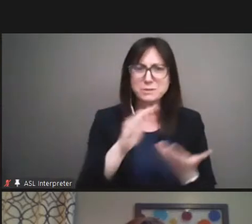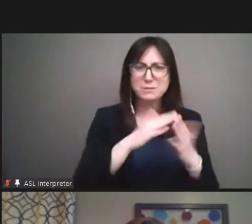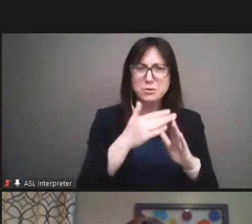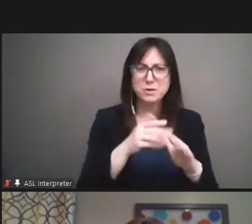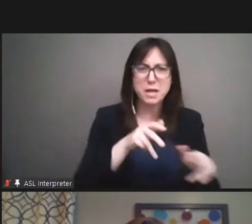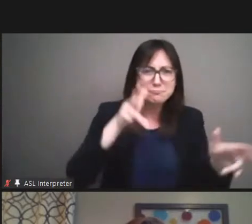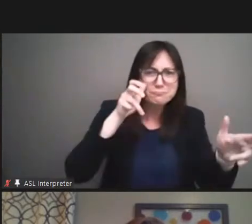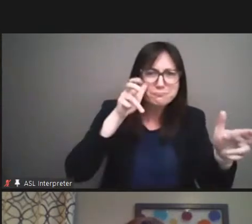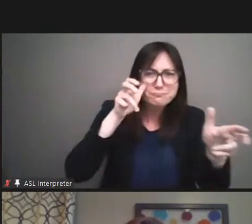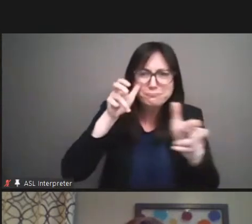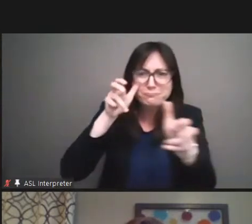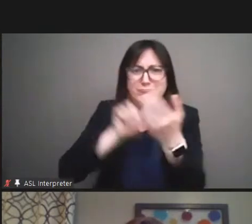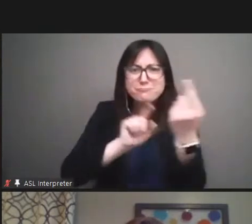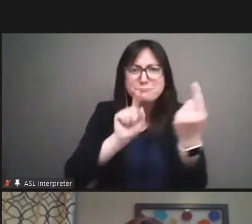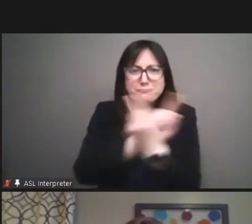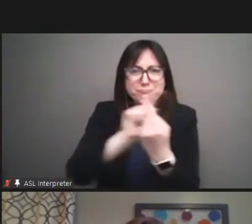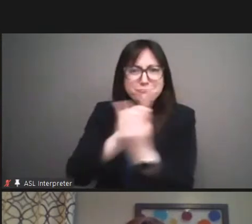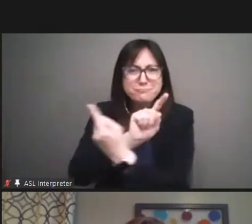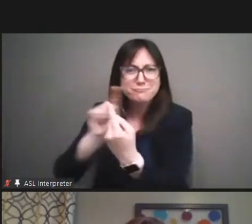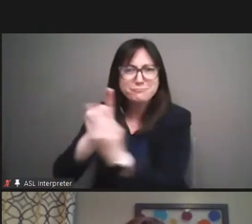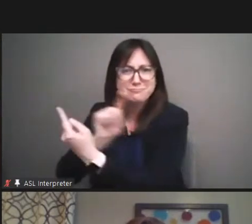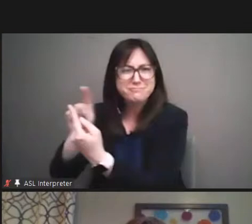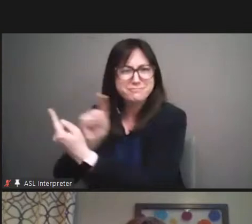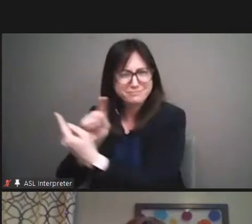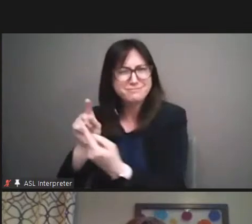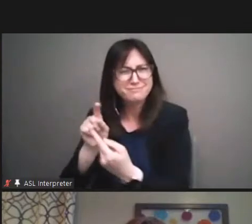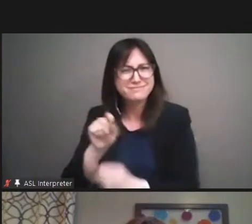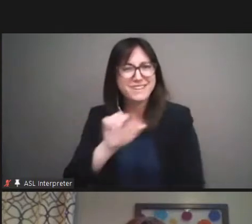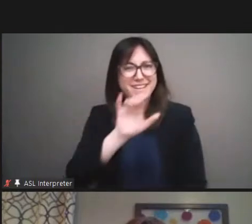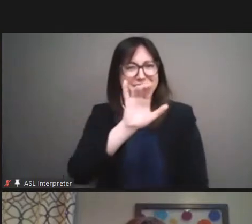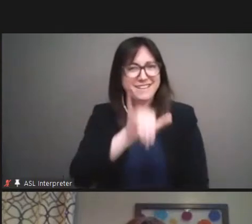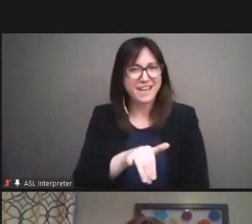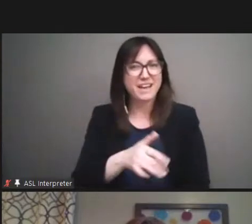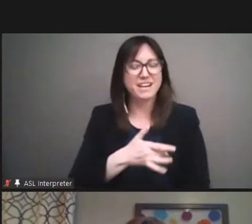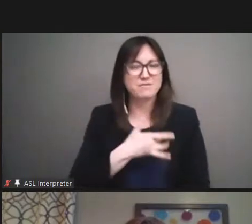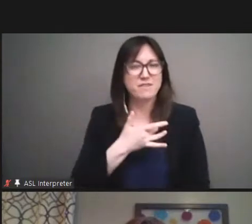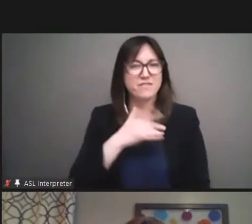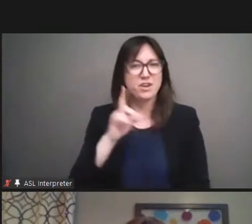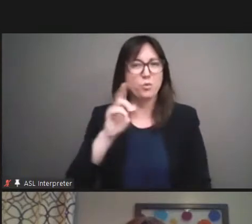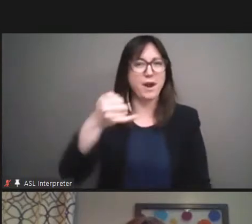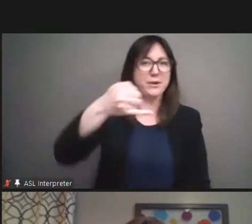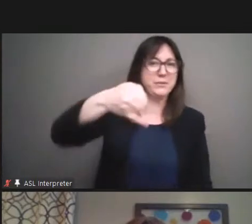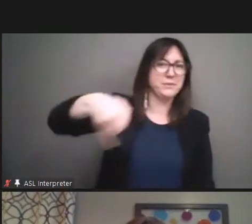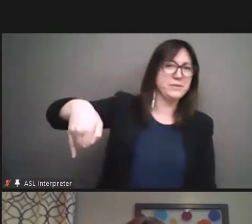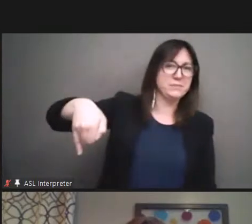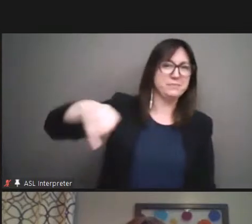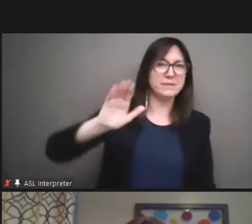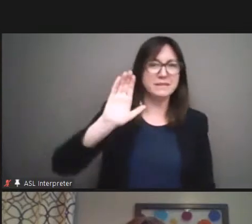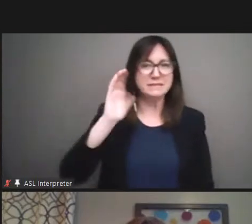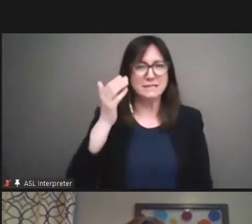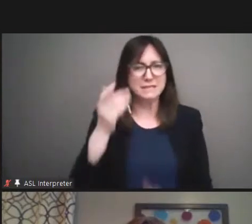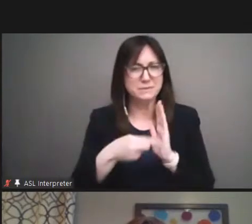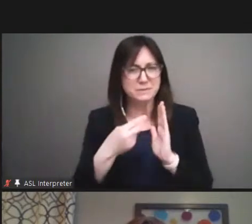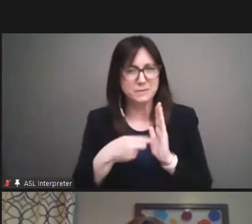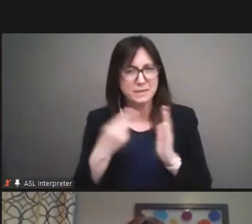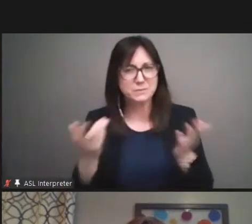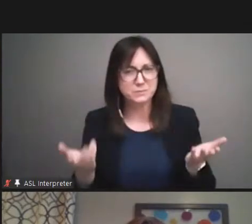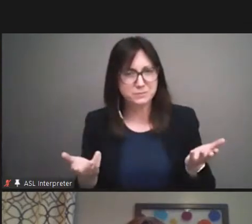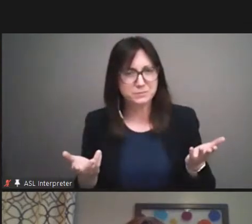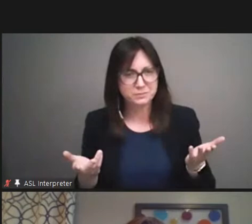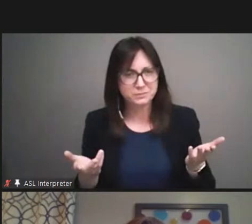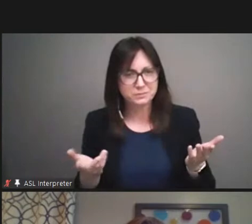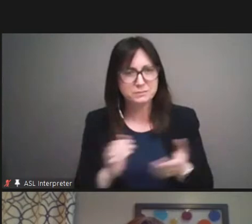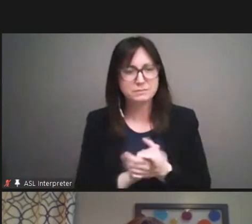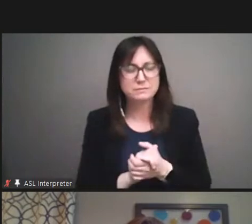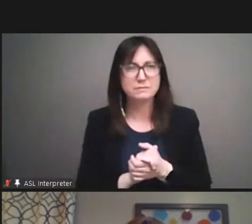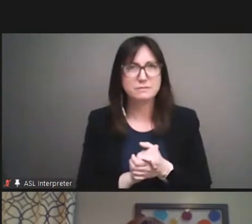think that's oftentimes where there's a bit of a break. Sometimes there are things that are